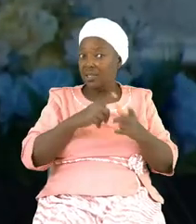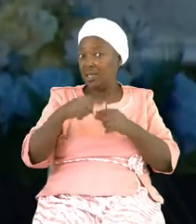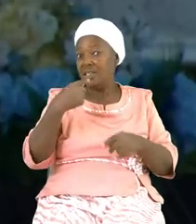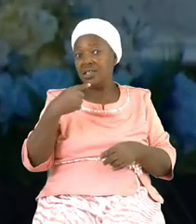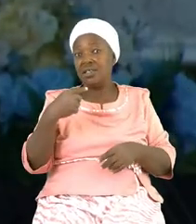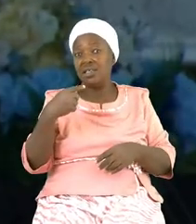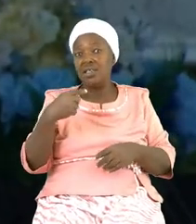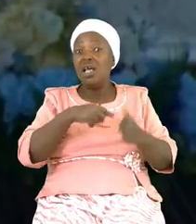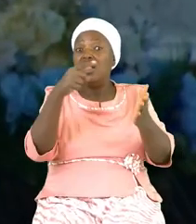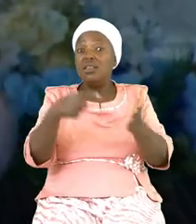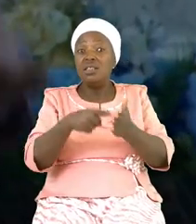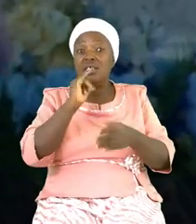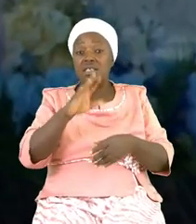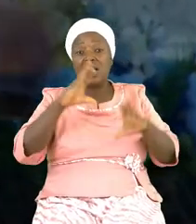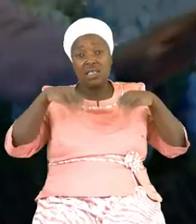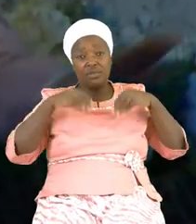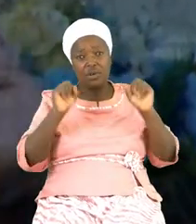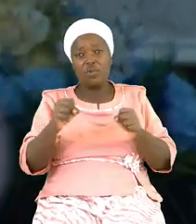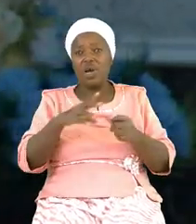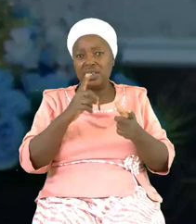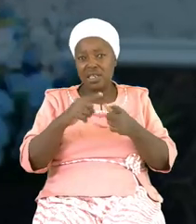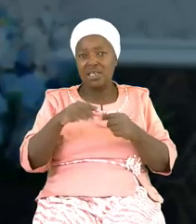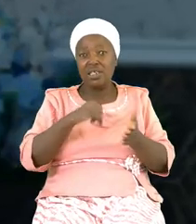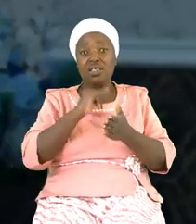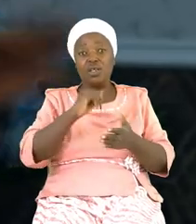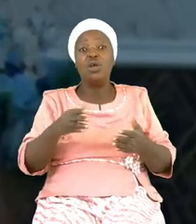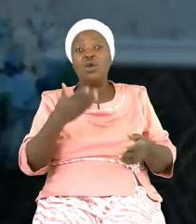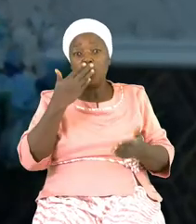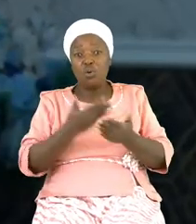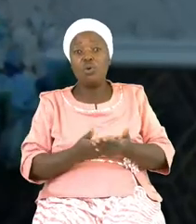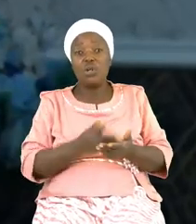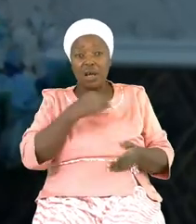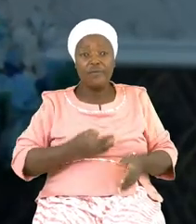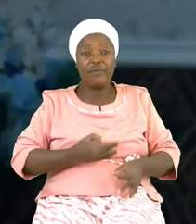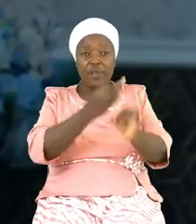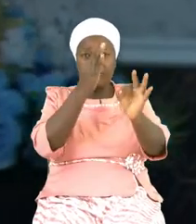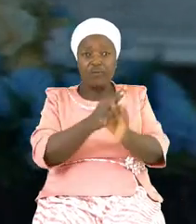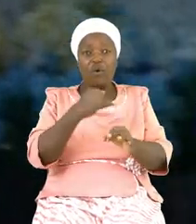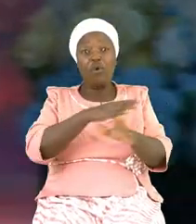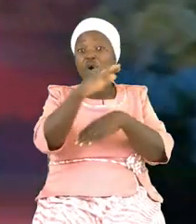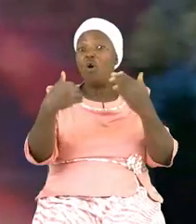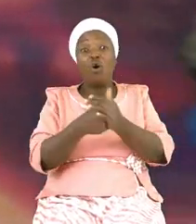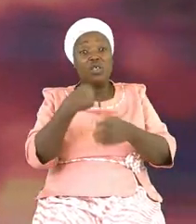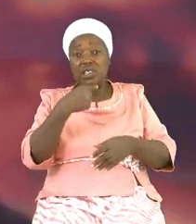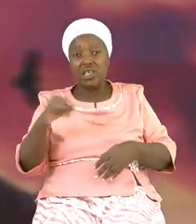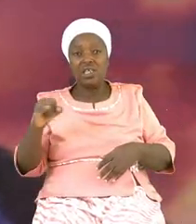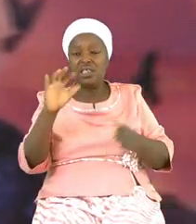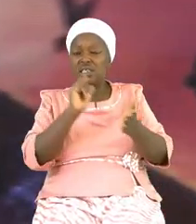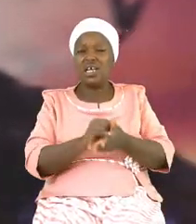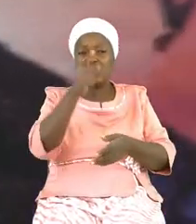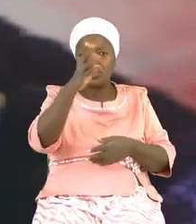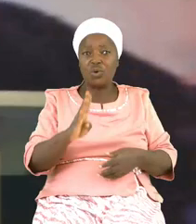is acceptable, and it's a good, faithful of all saints, that God